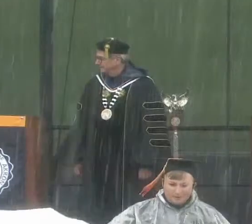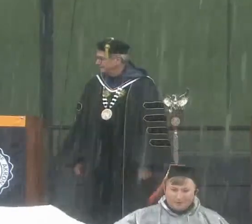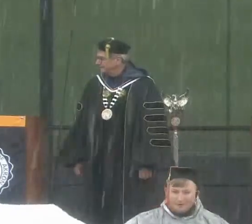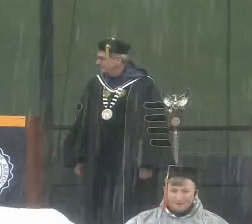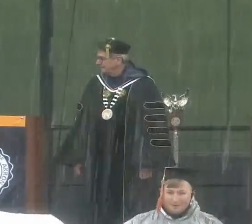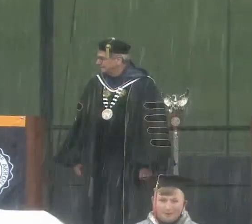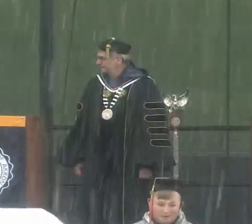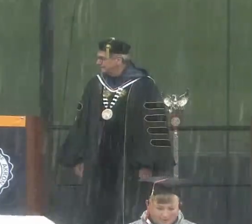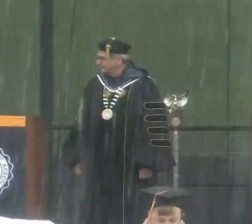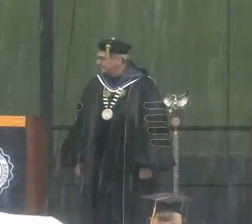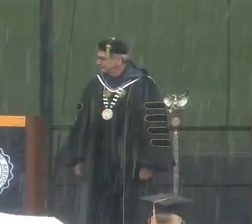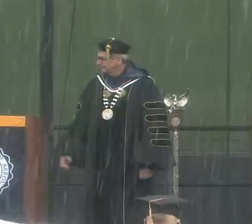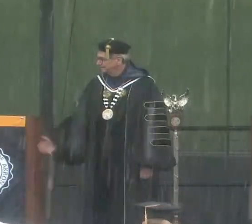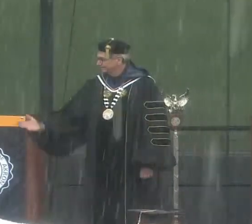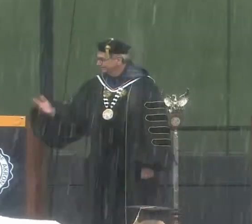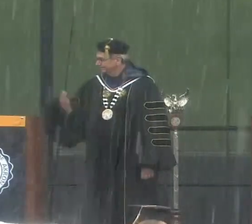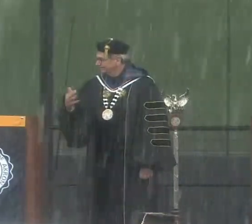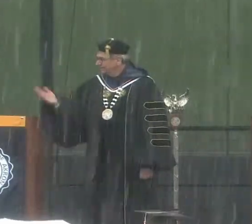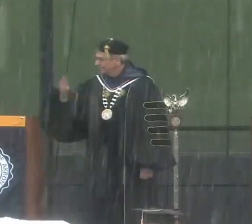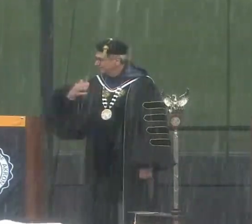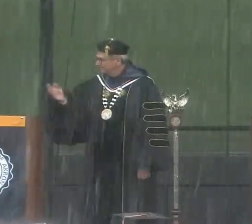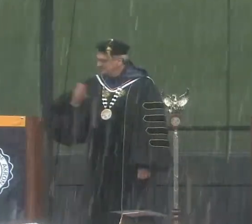Kristen D. Neidert.